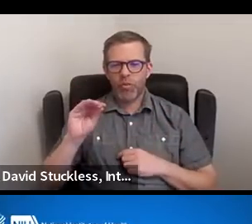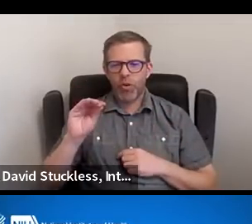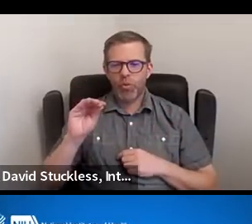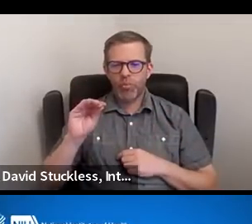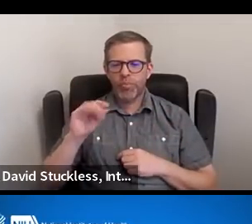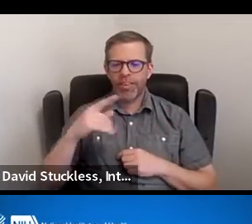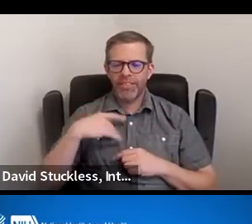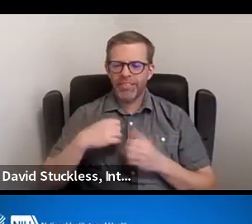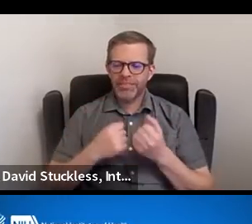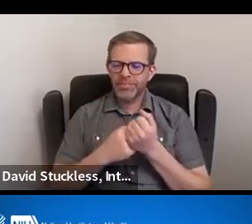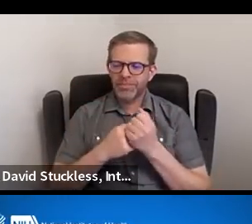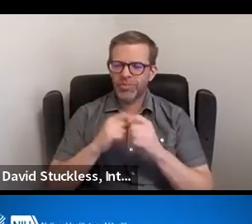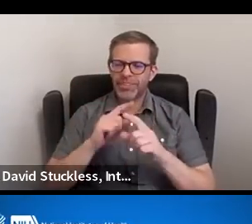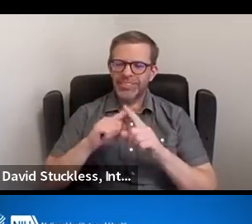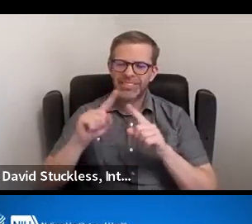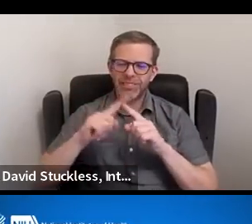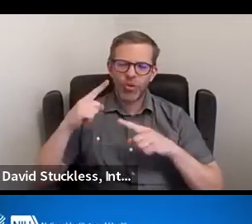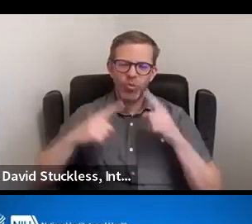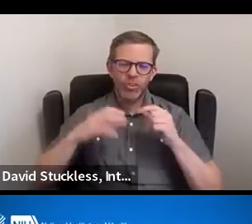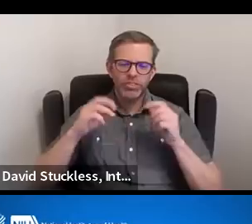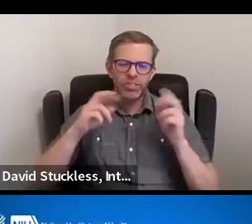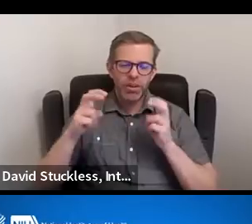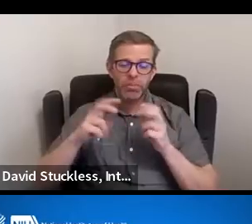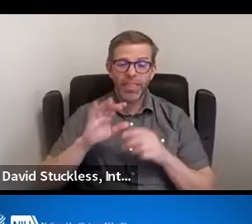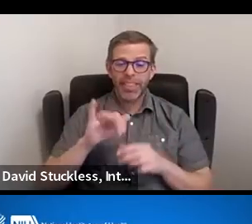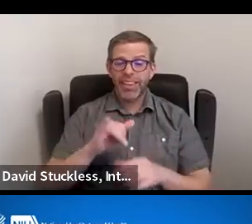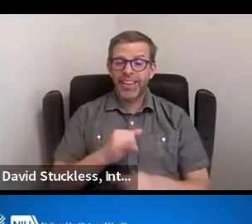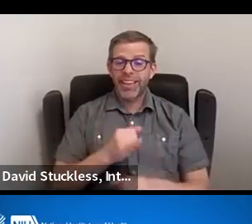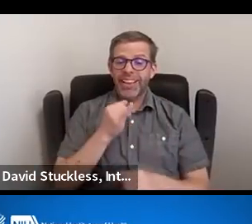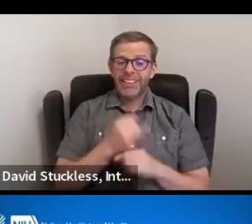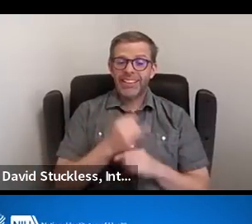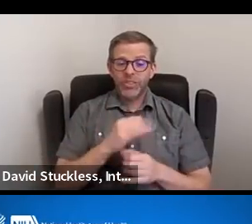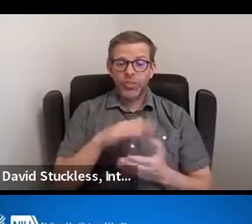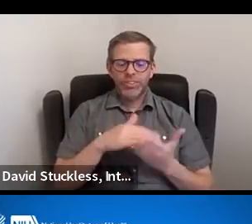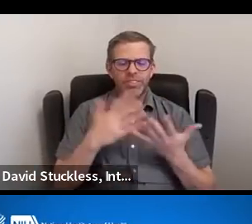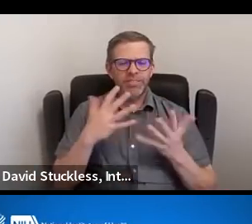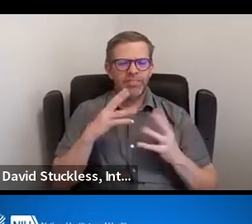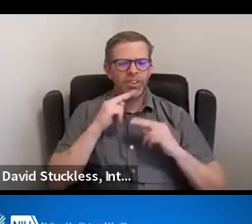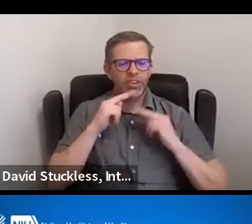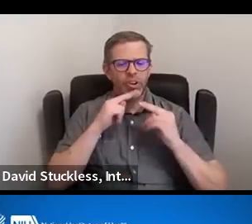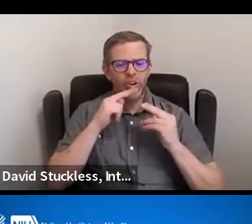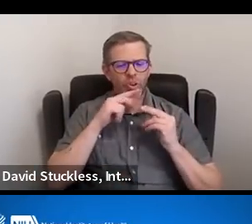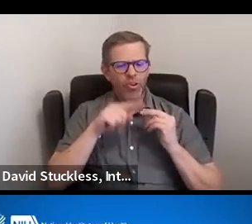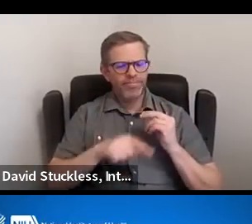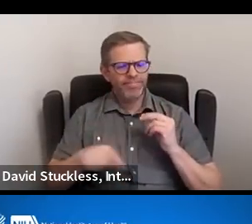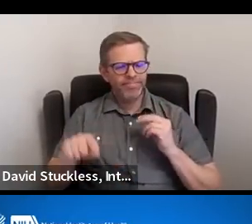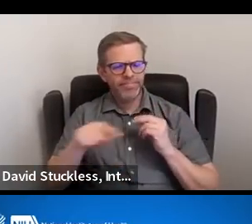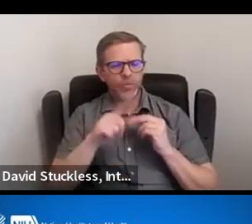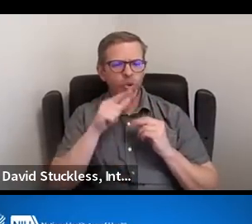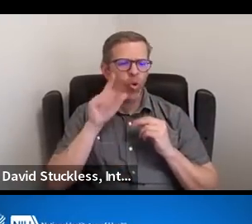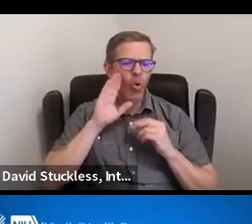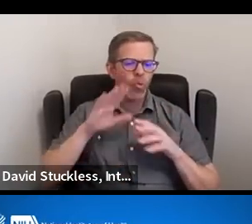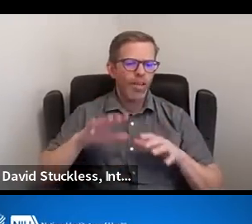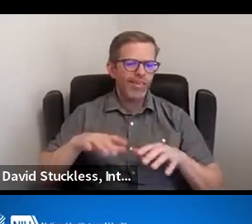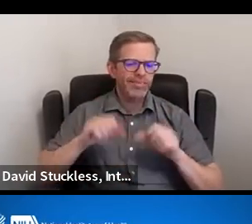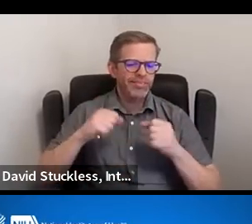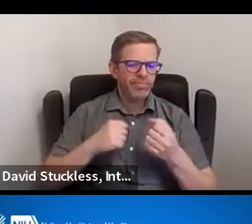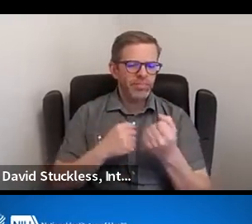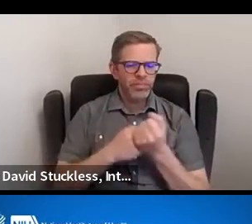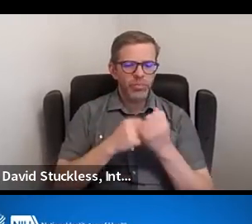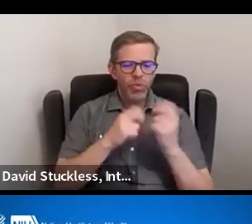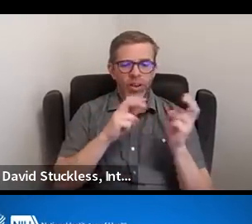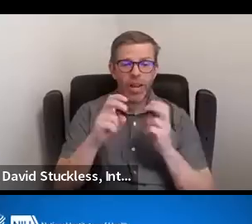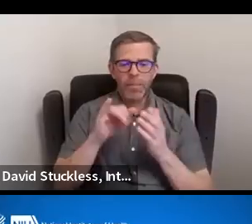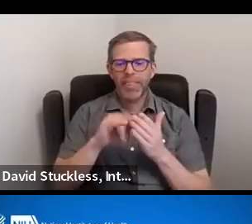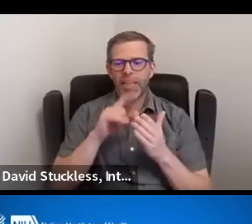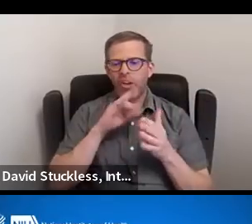different range of topics. And the institutes and centers have negotiated among themselves who is going to support topics that